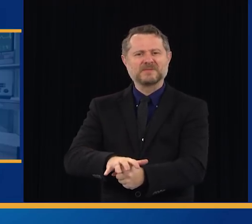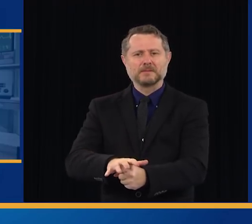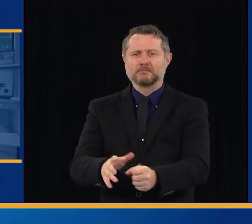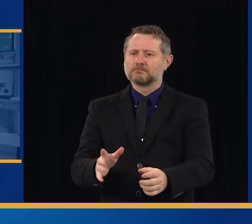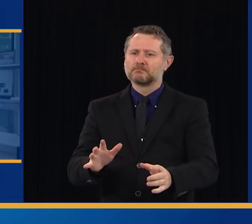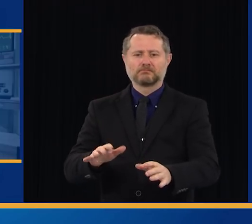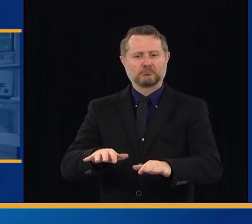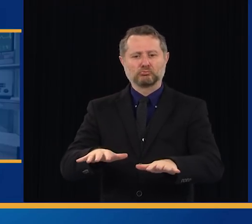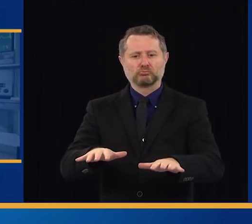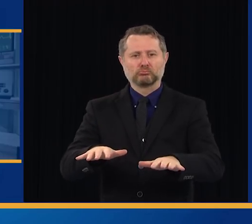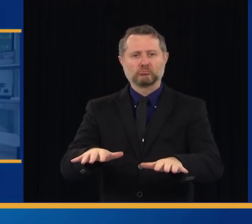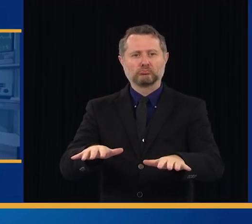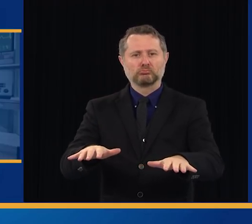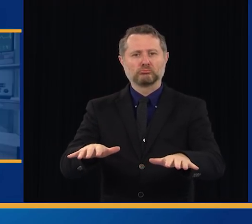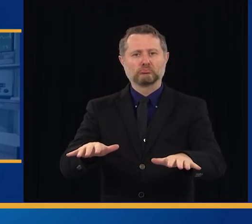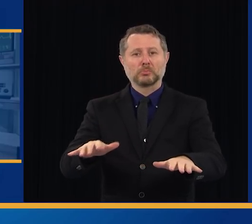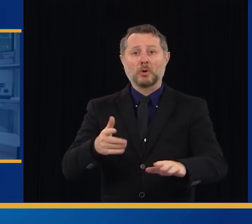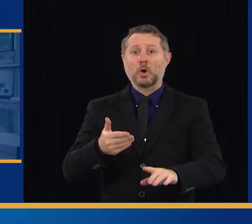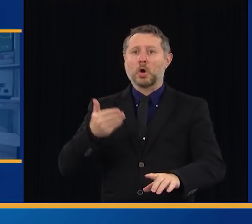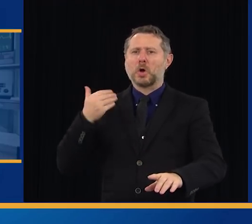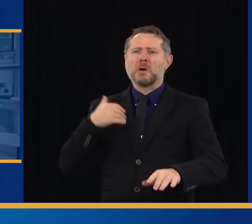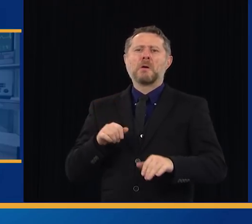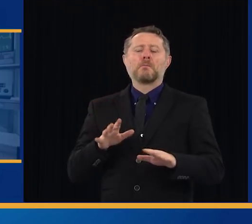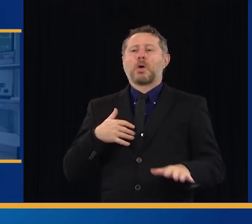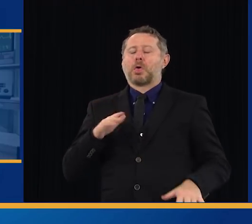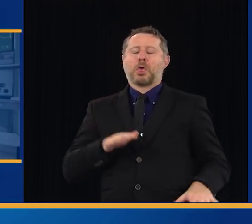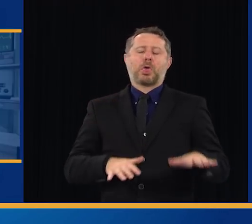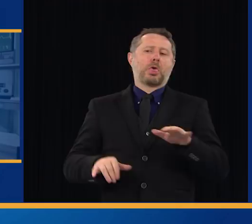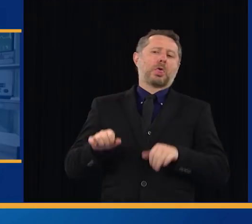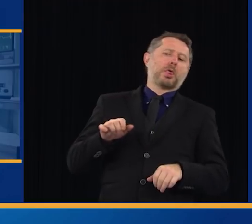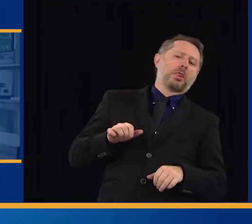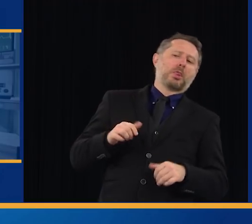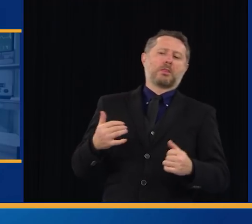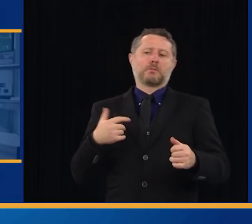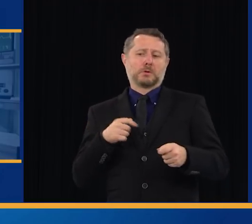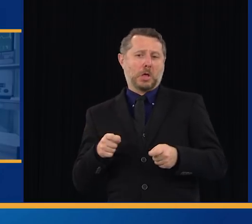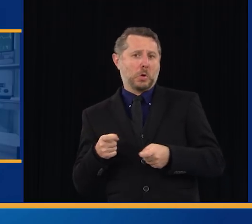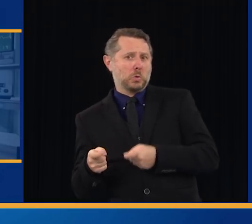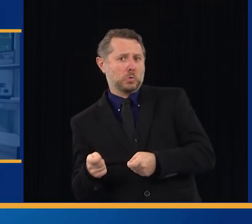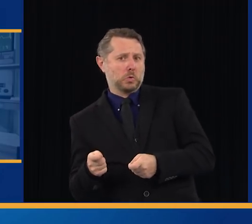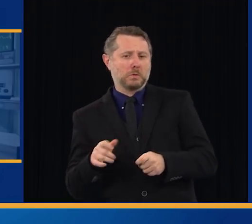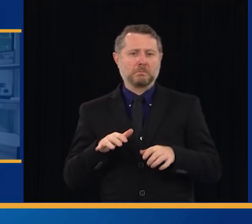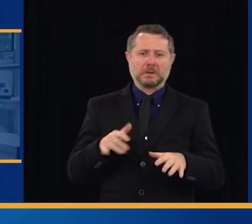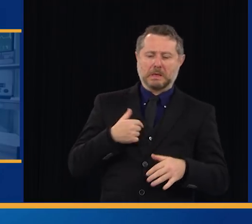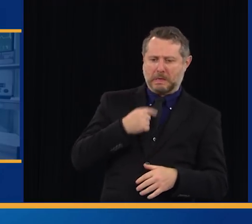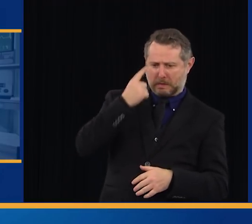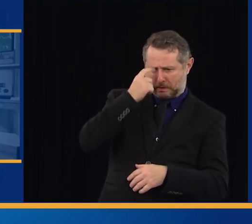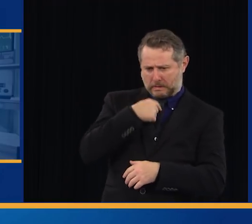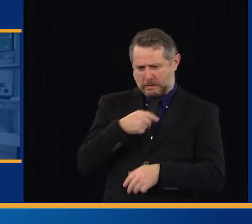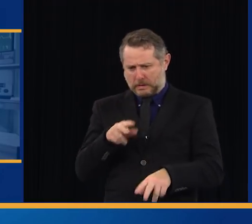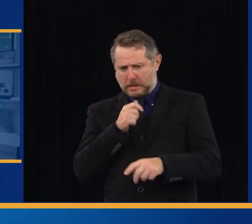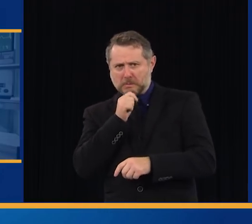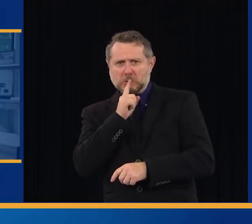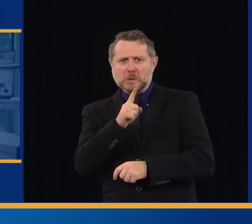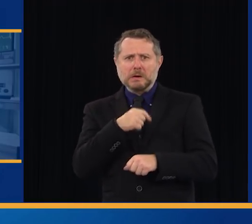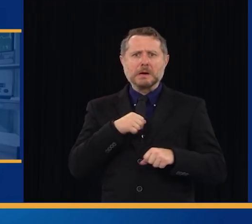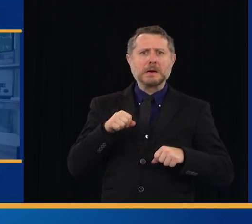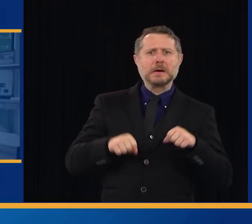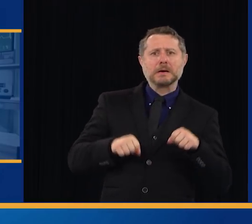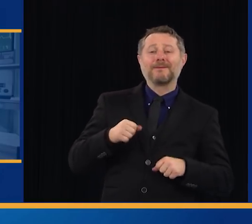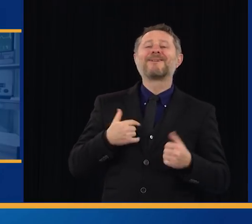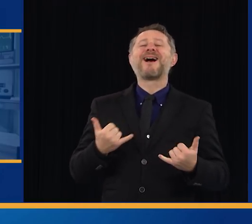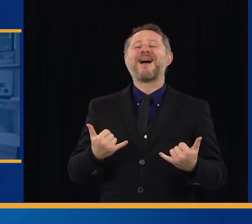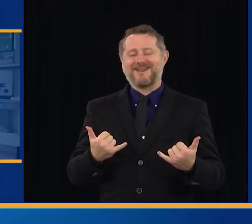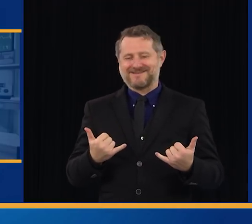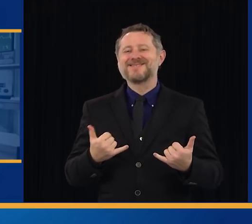not know for sure that we could do that. We speculated that we could do it, but we didn't know. So now we know